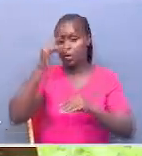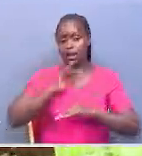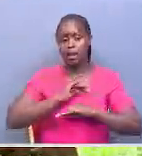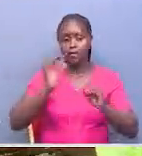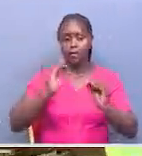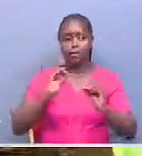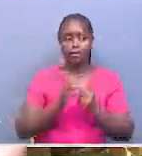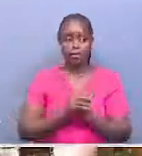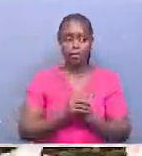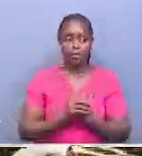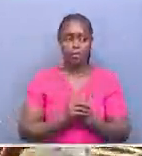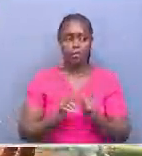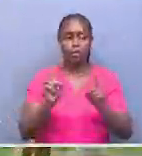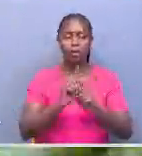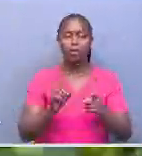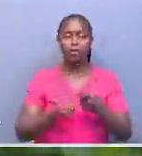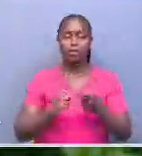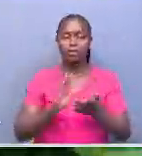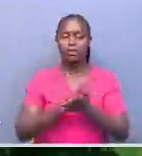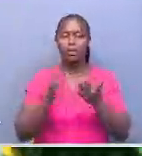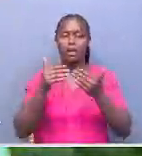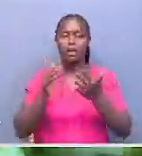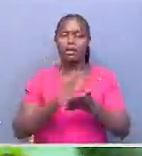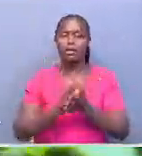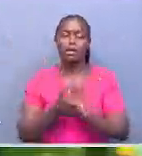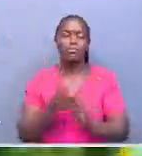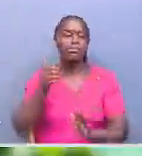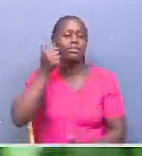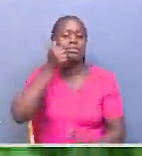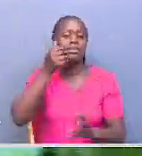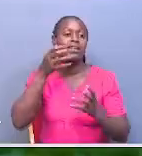Joanne lost the battle to illness in 2021.